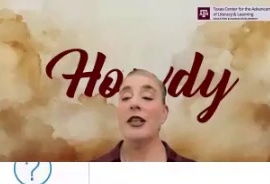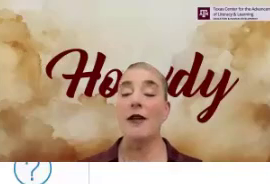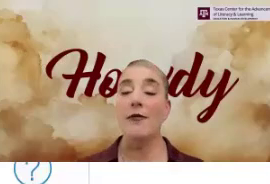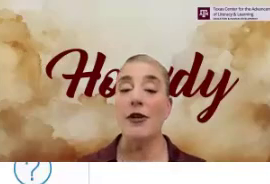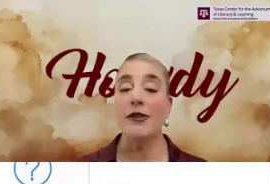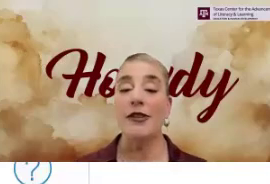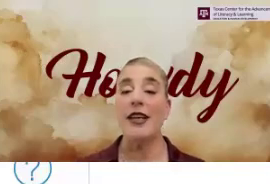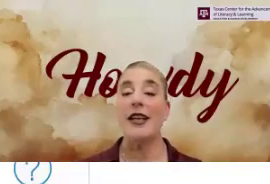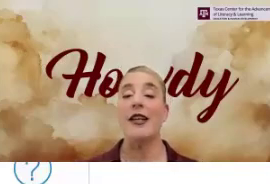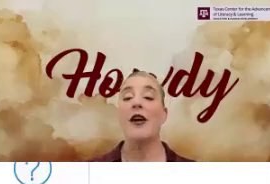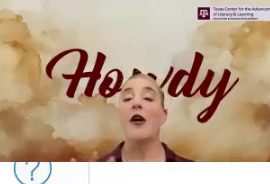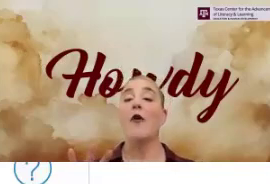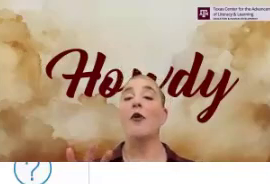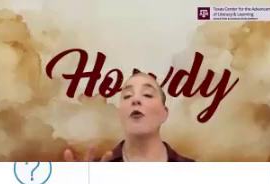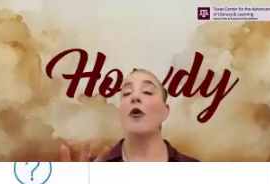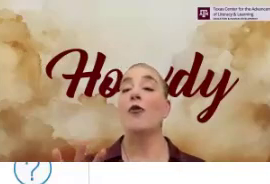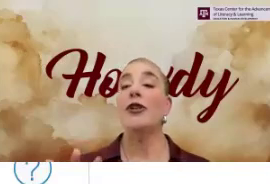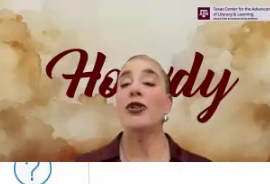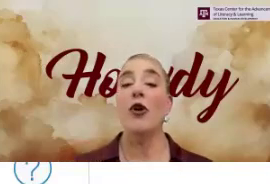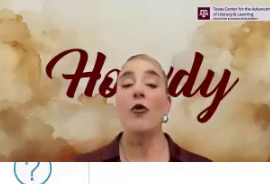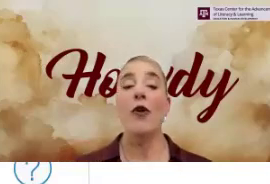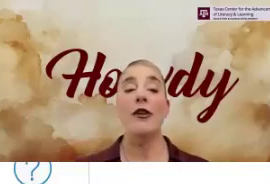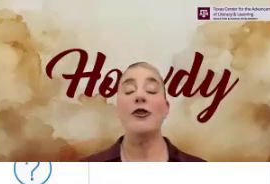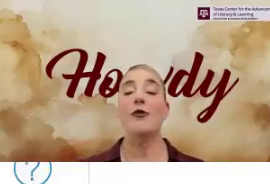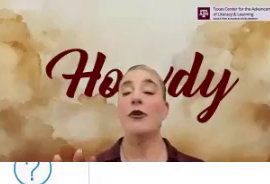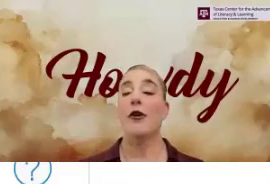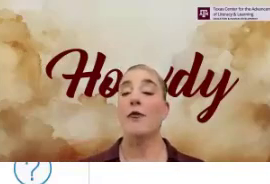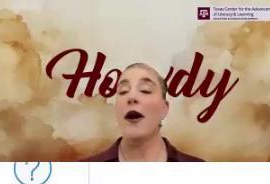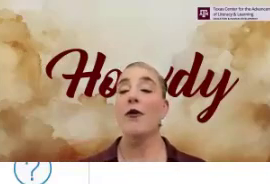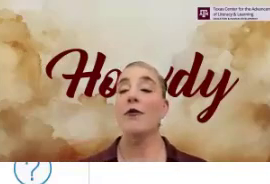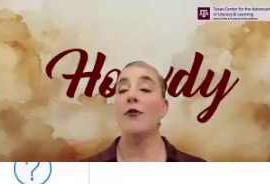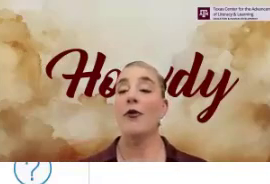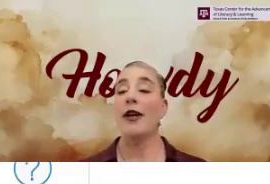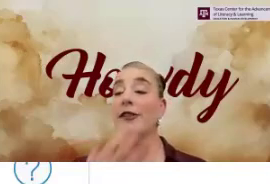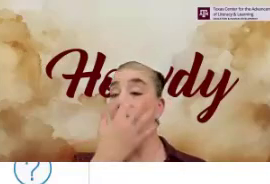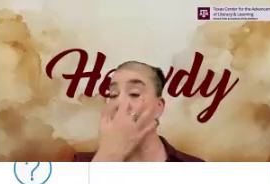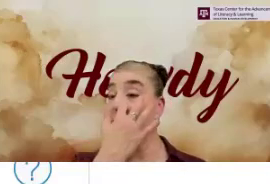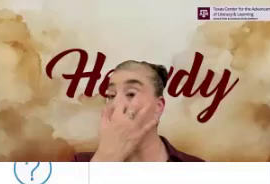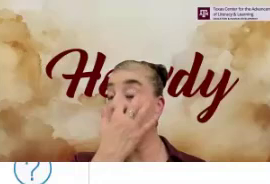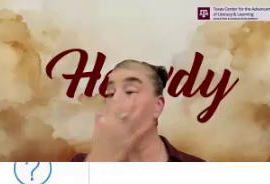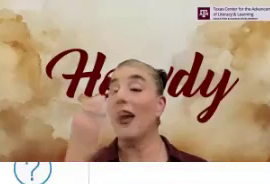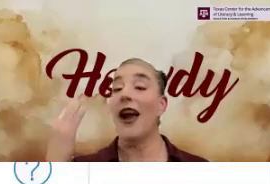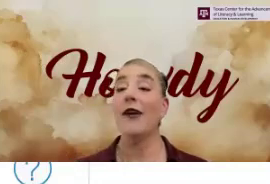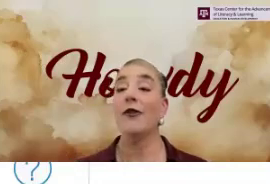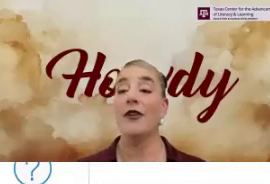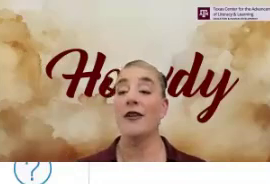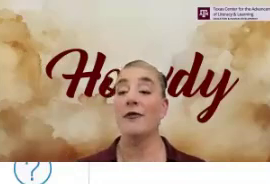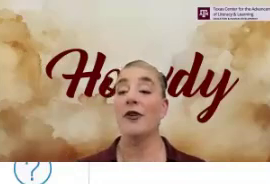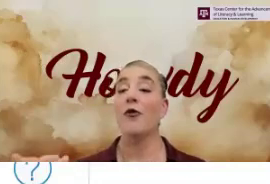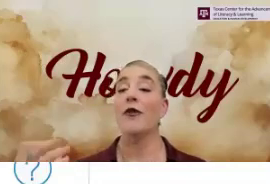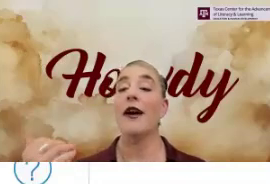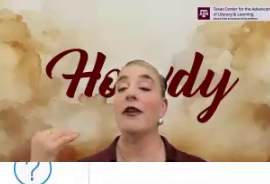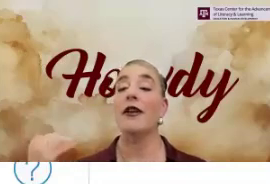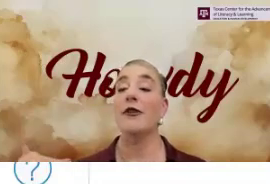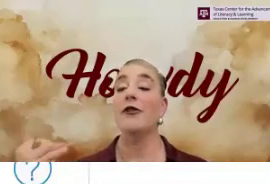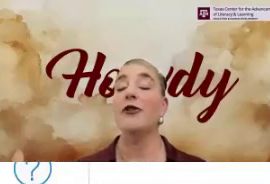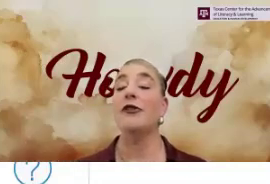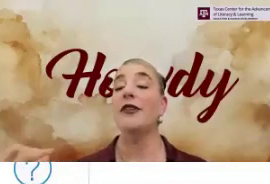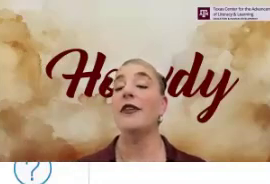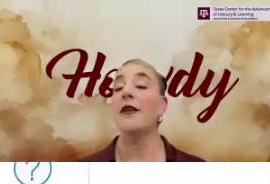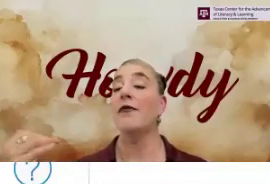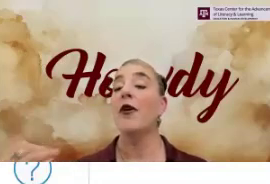Teams, TWC, but what we don't want to do in our PowerPoints is use acronyms